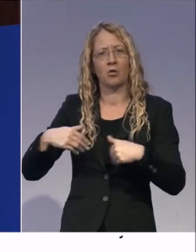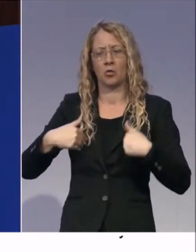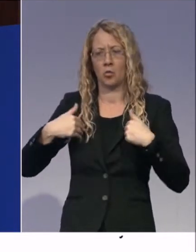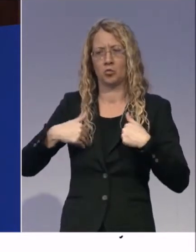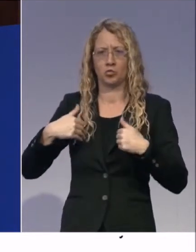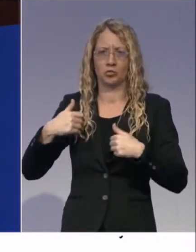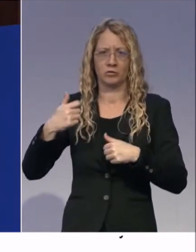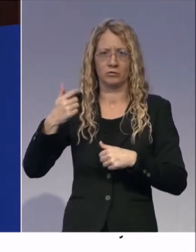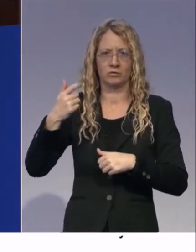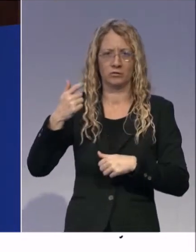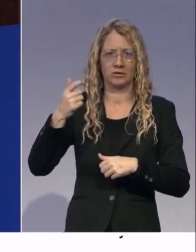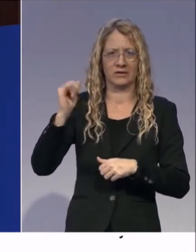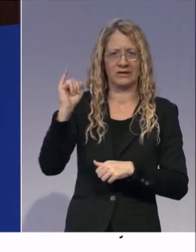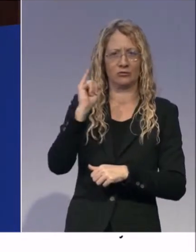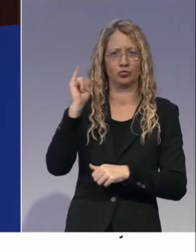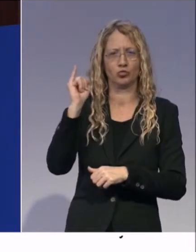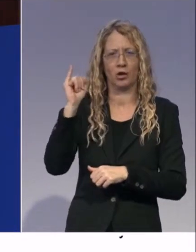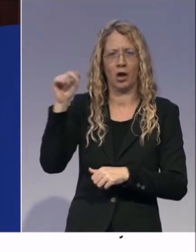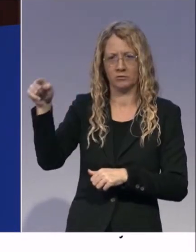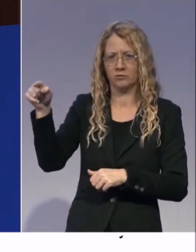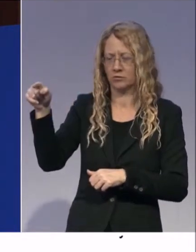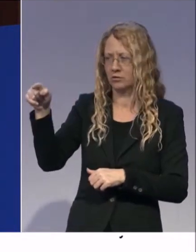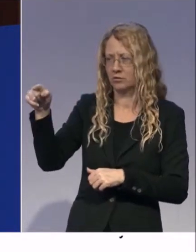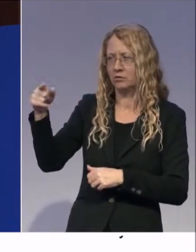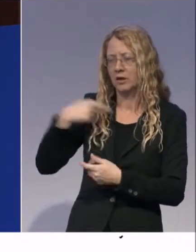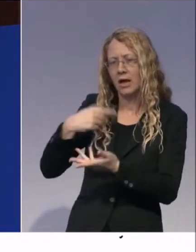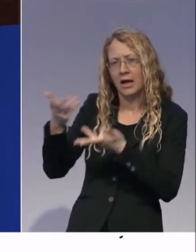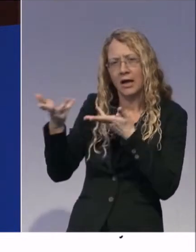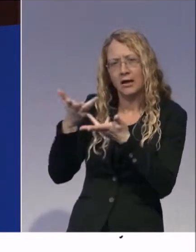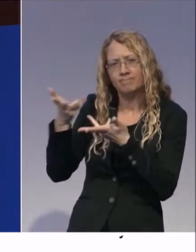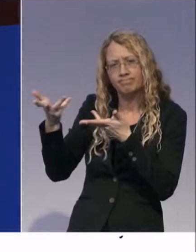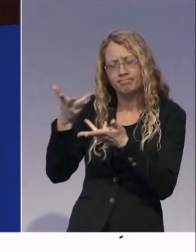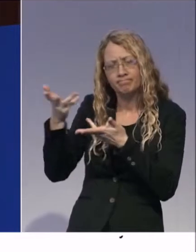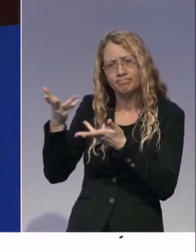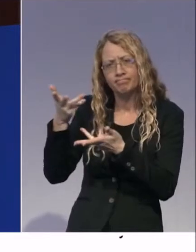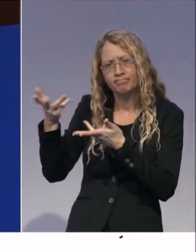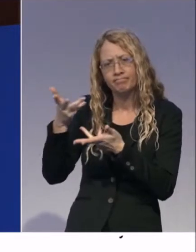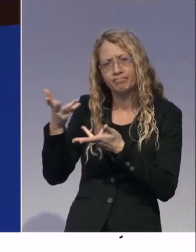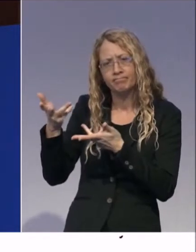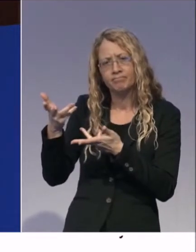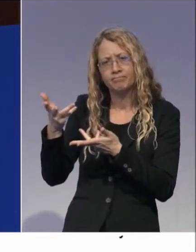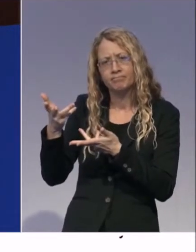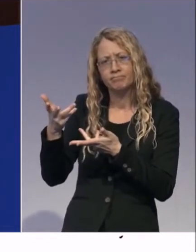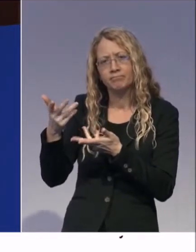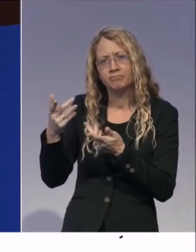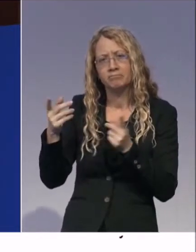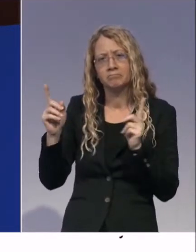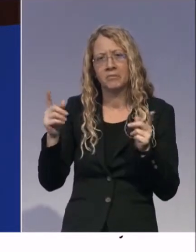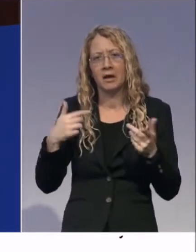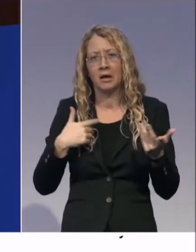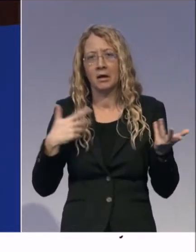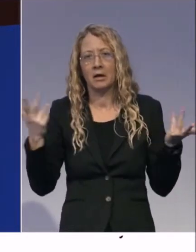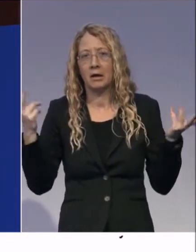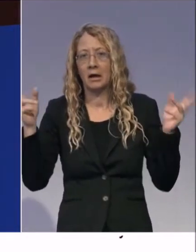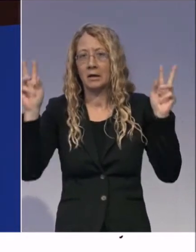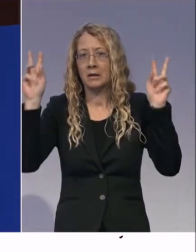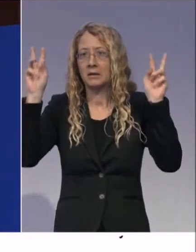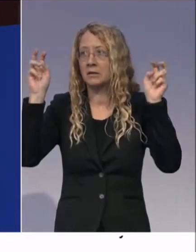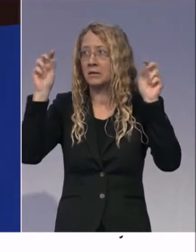And I went, although I was a kid and I didn't know much about it, but I wanted